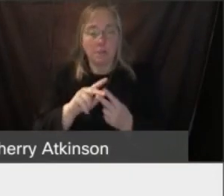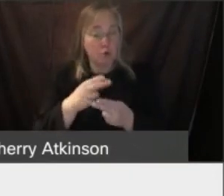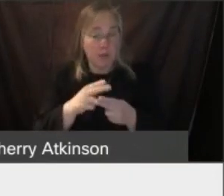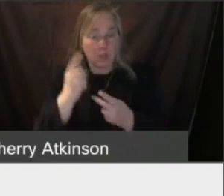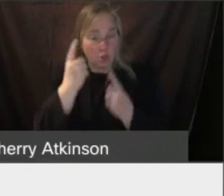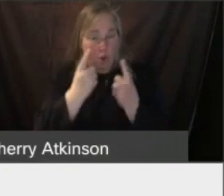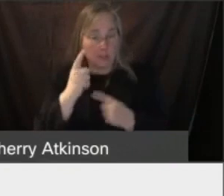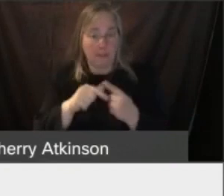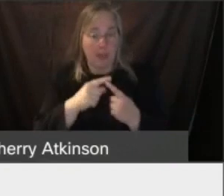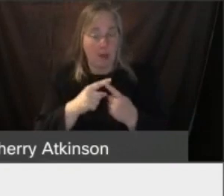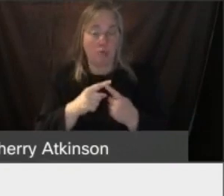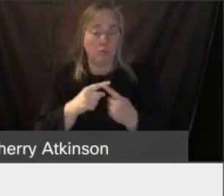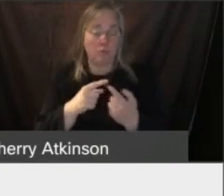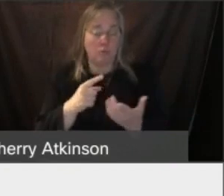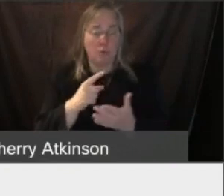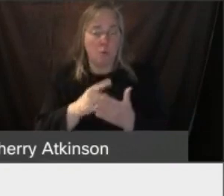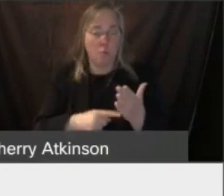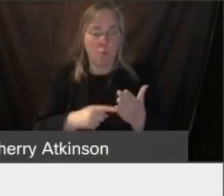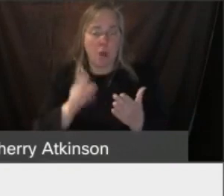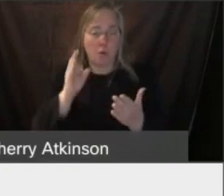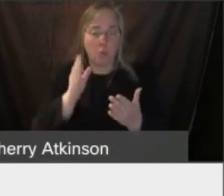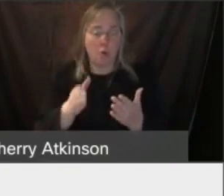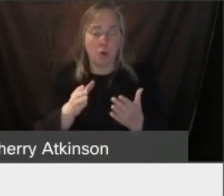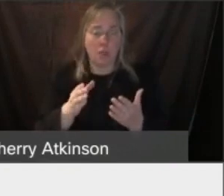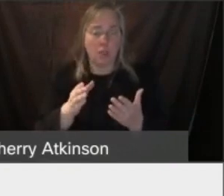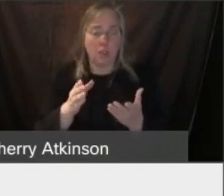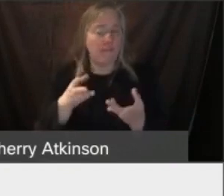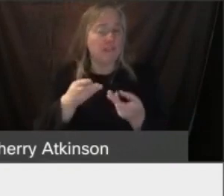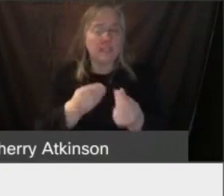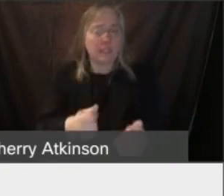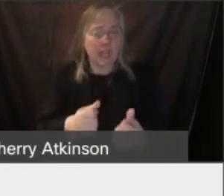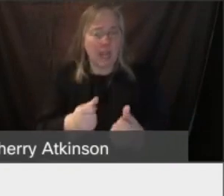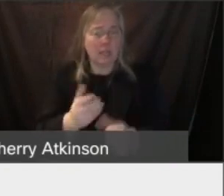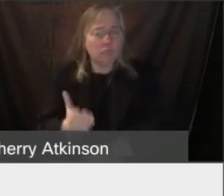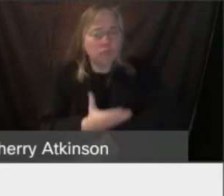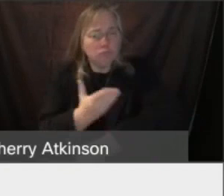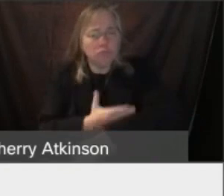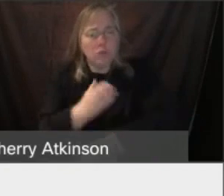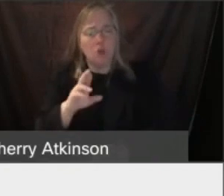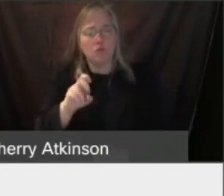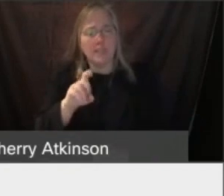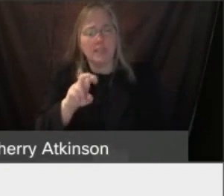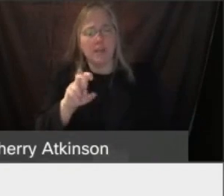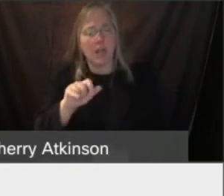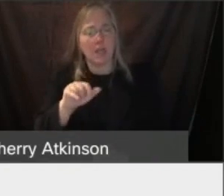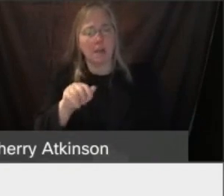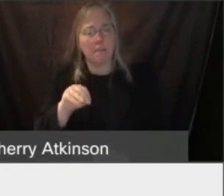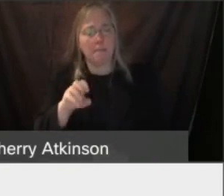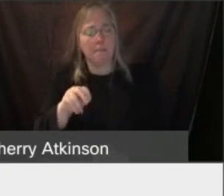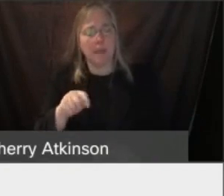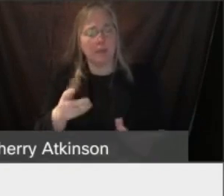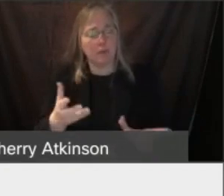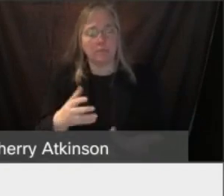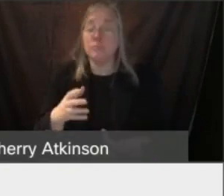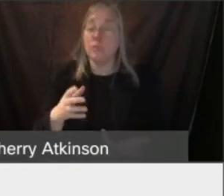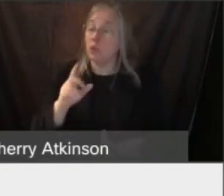on what would facilitate redevelopment. Sure. It's something that we've certainly